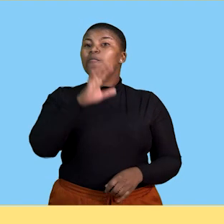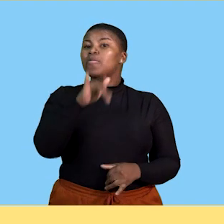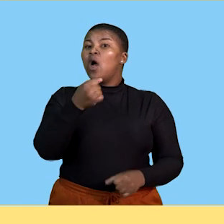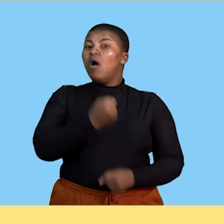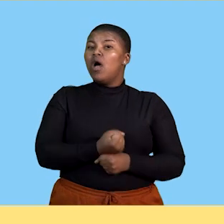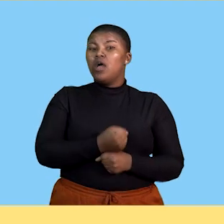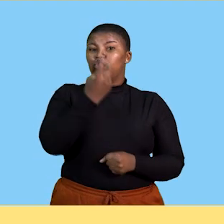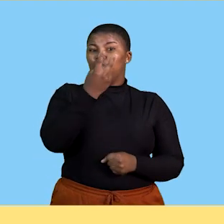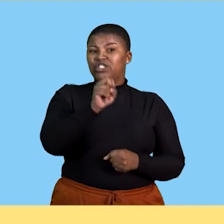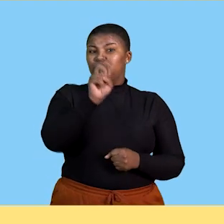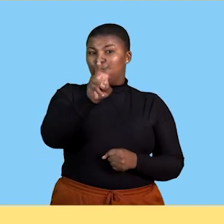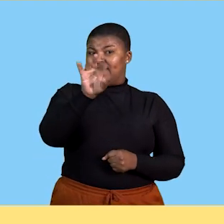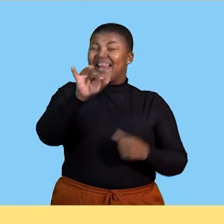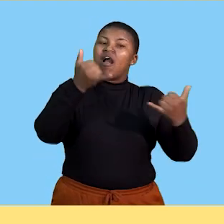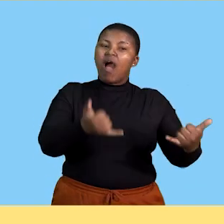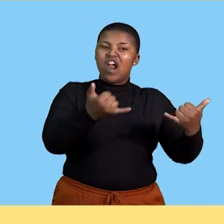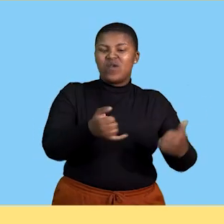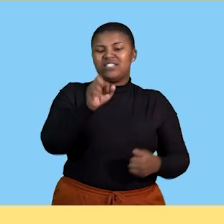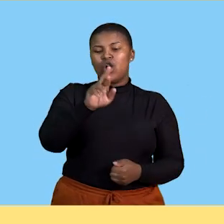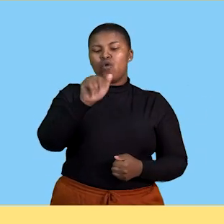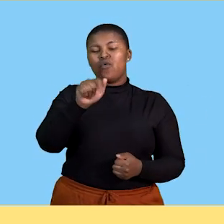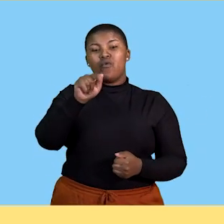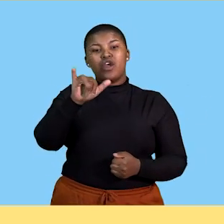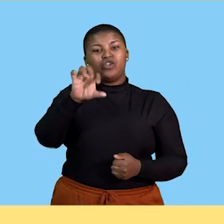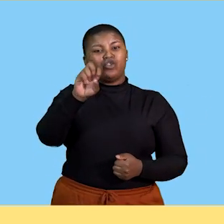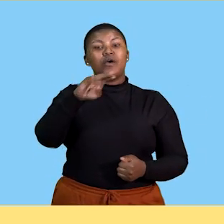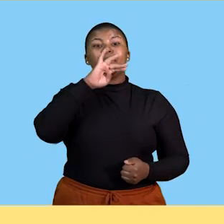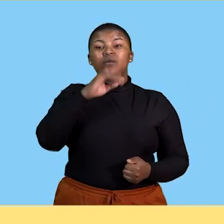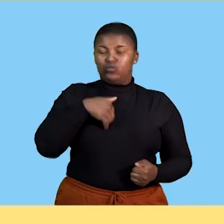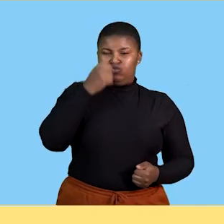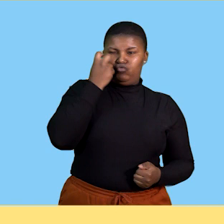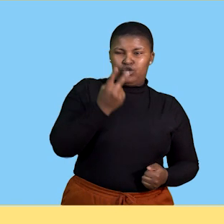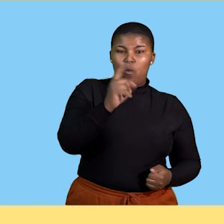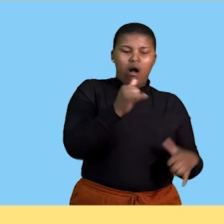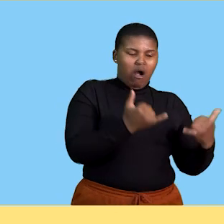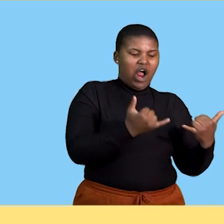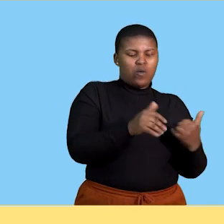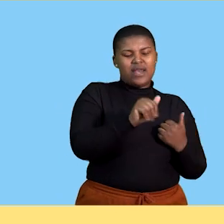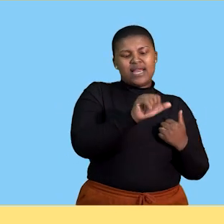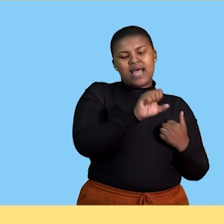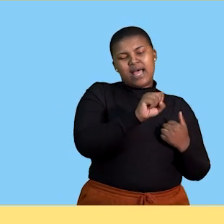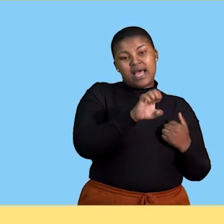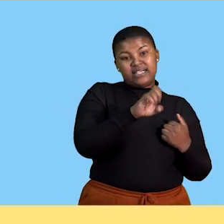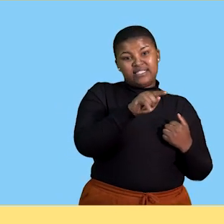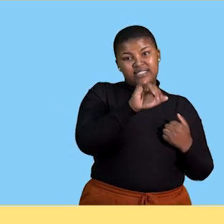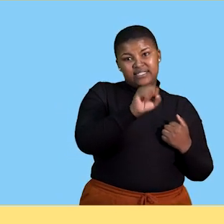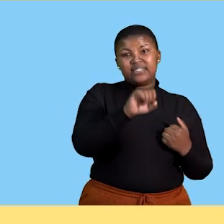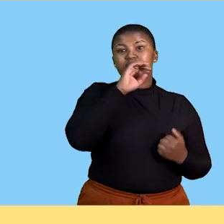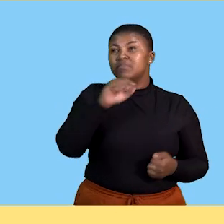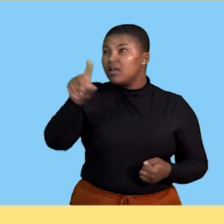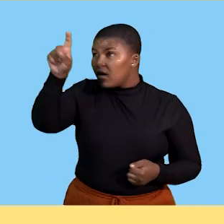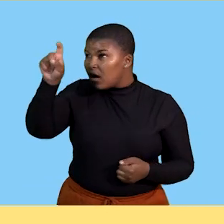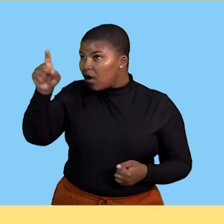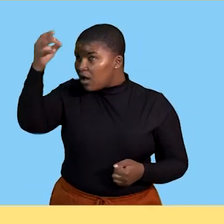For the year 2023, the current ratio, we are now going to look at our current assets. So we need to add these three amounts